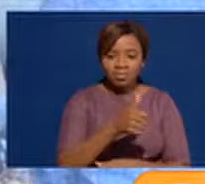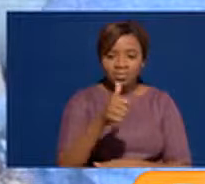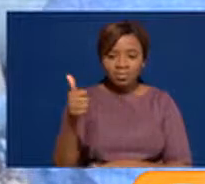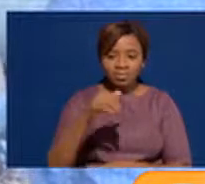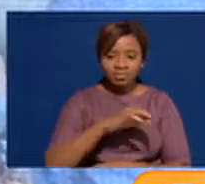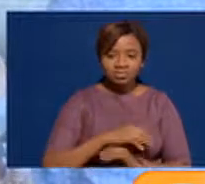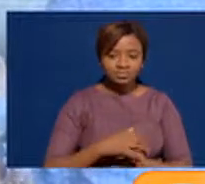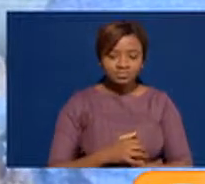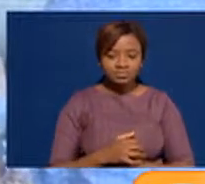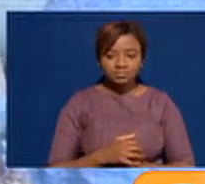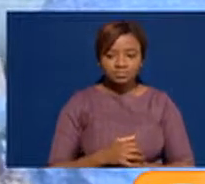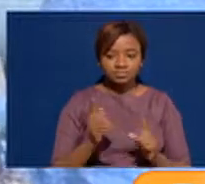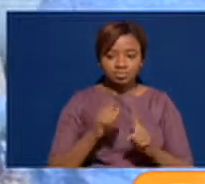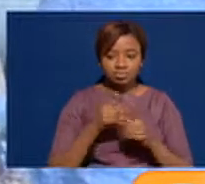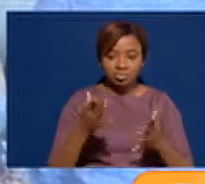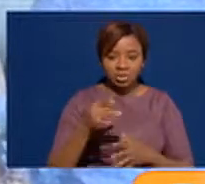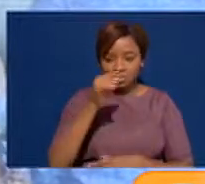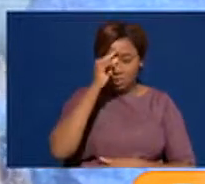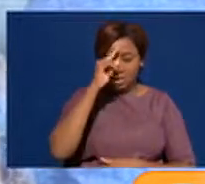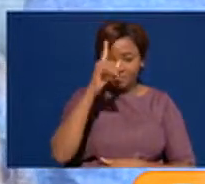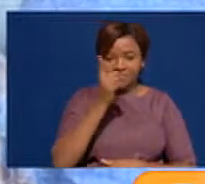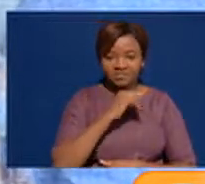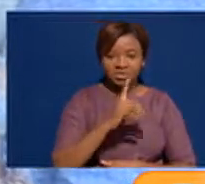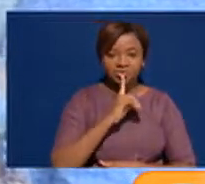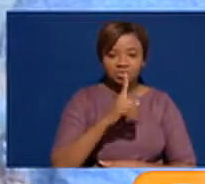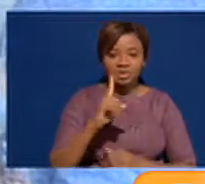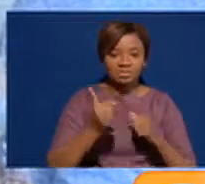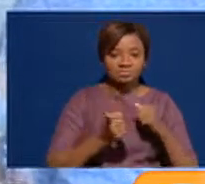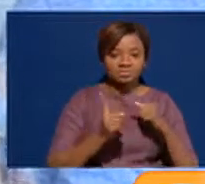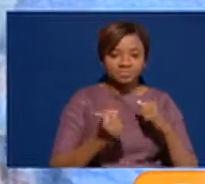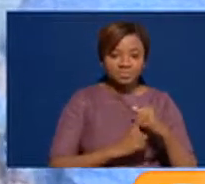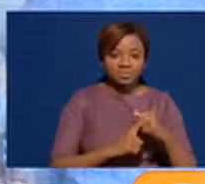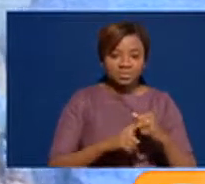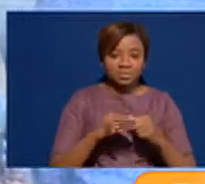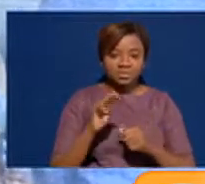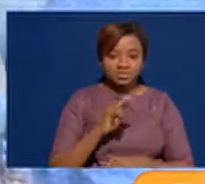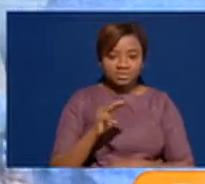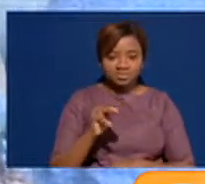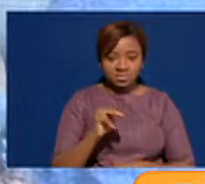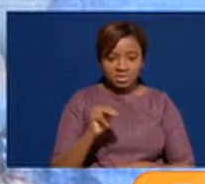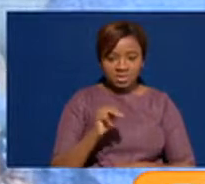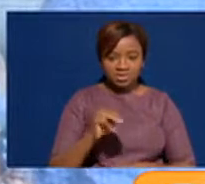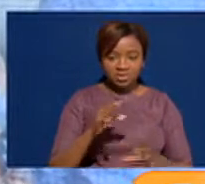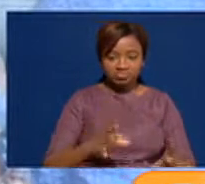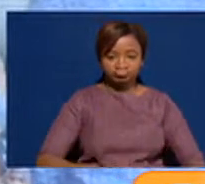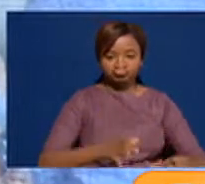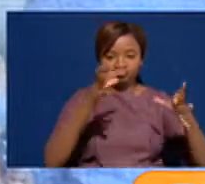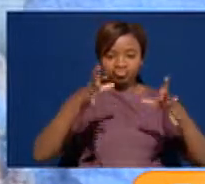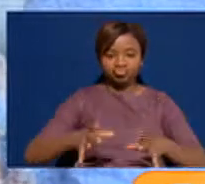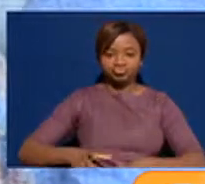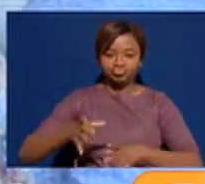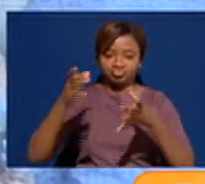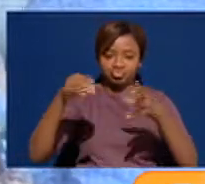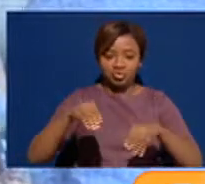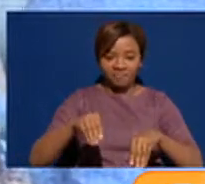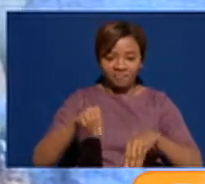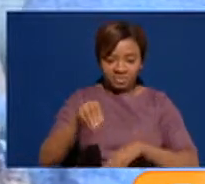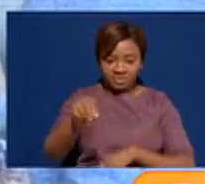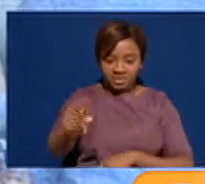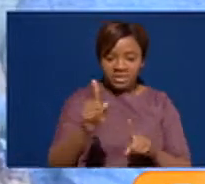For now, the government has ordered 6 million bags of fertilizer, and the president has sent me